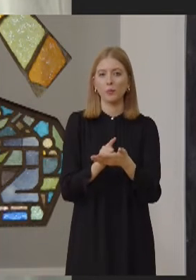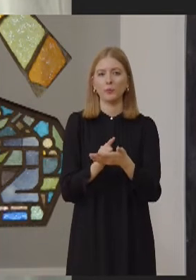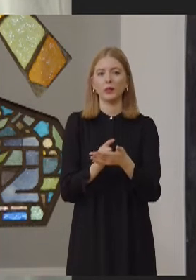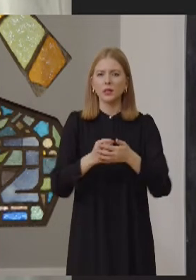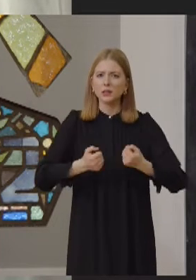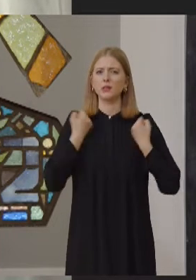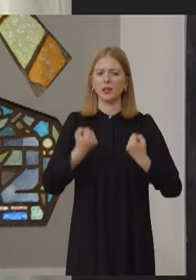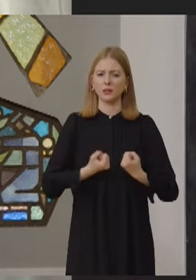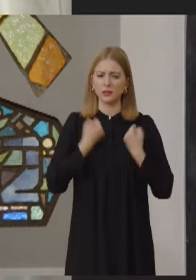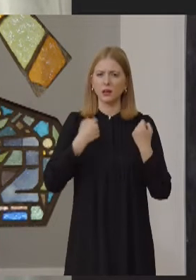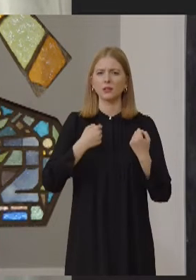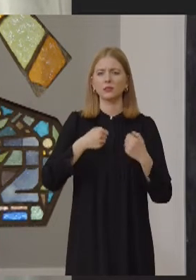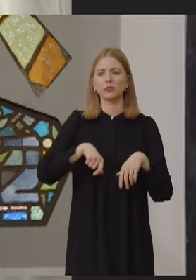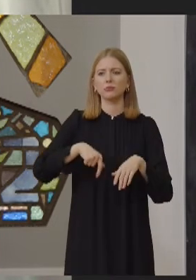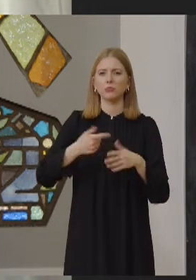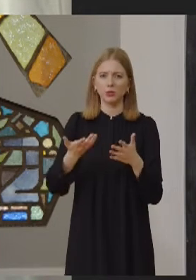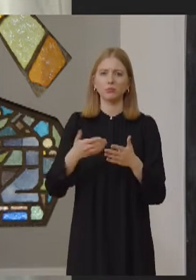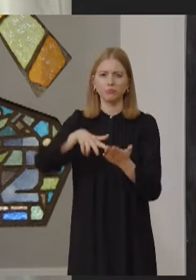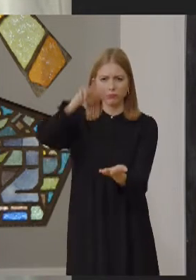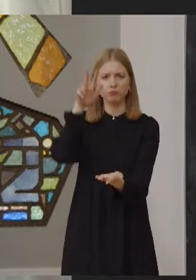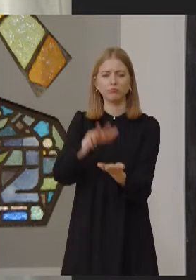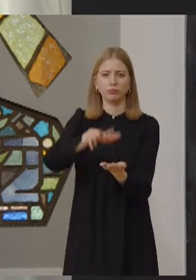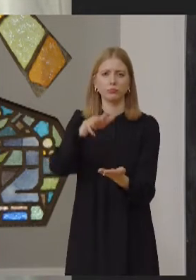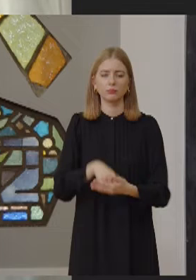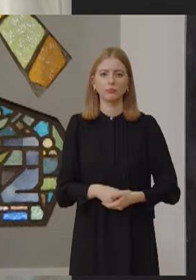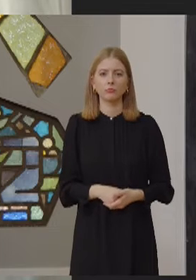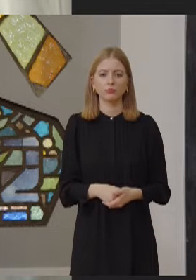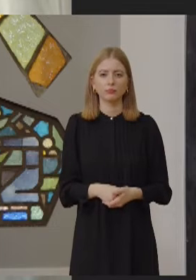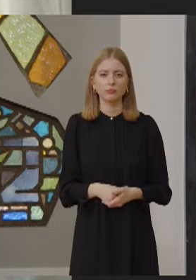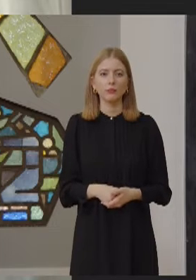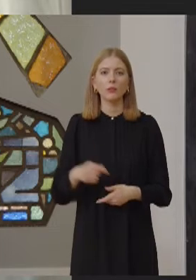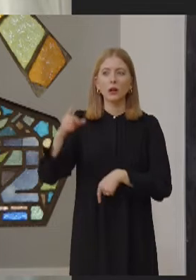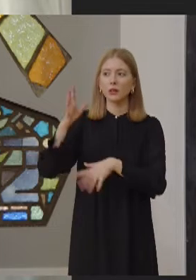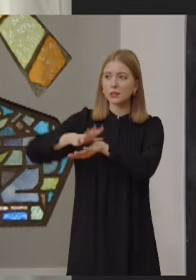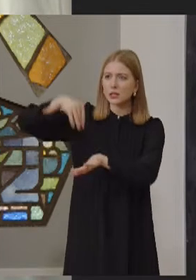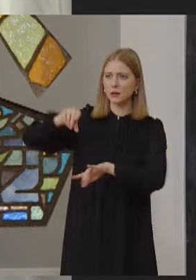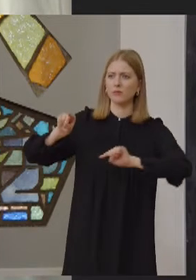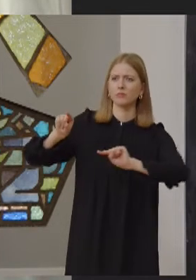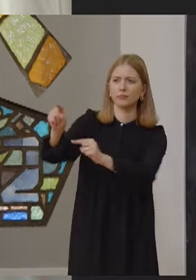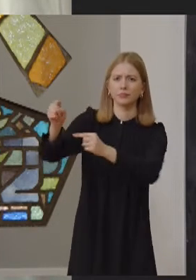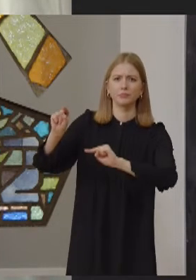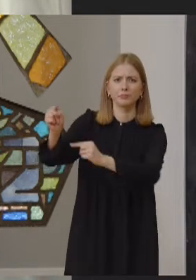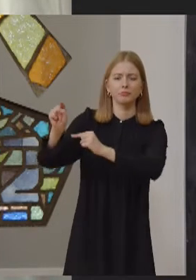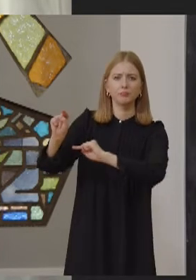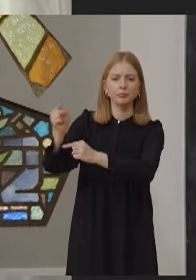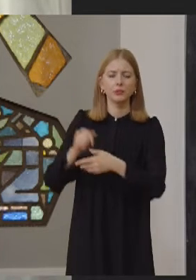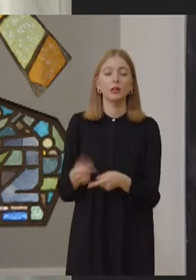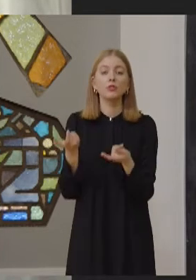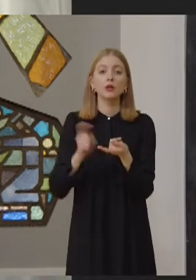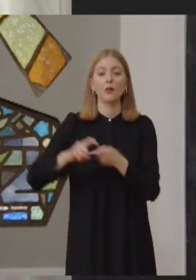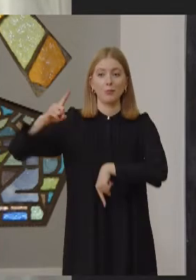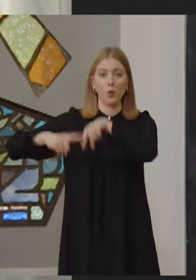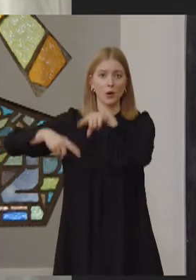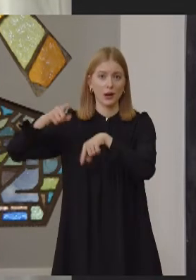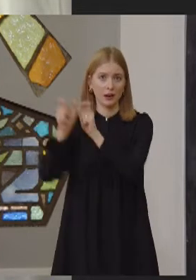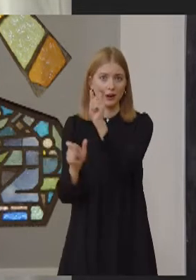responsible top officials should show leadership. And in this way, a majority would be formed